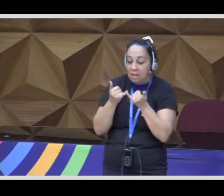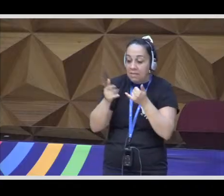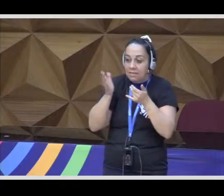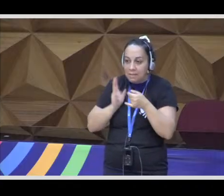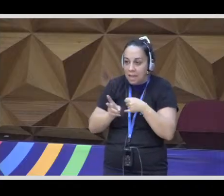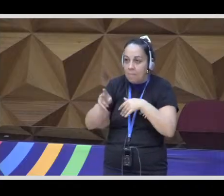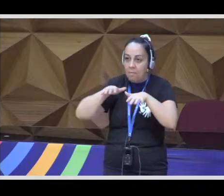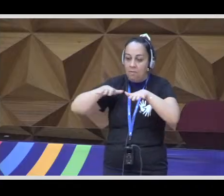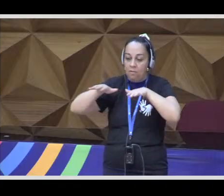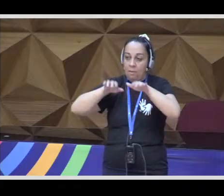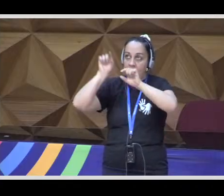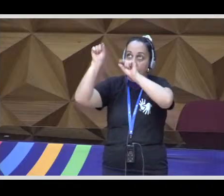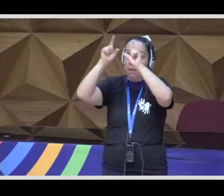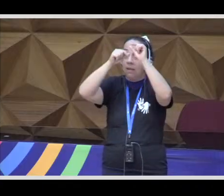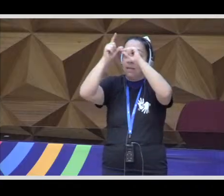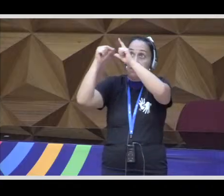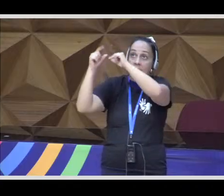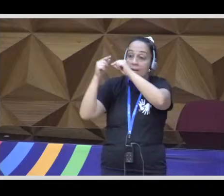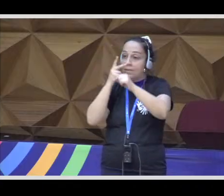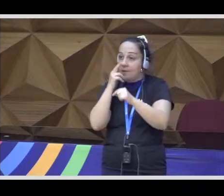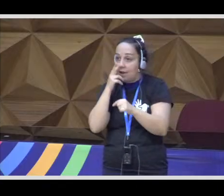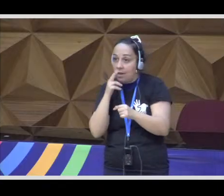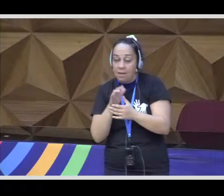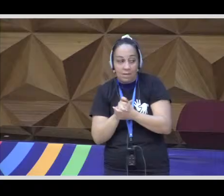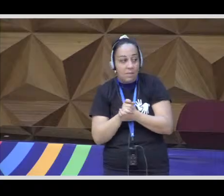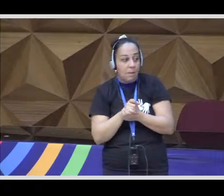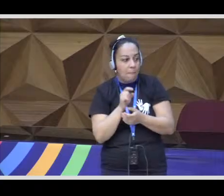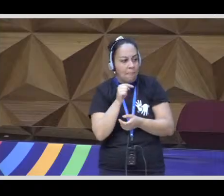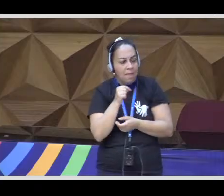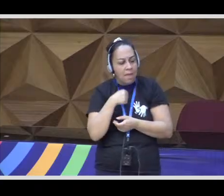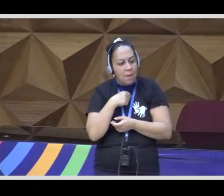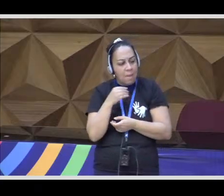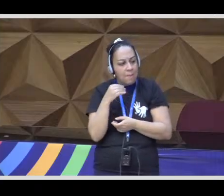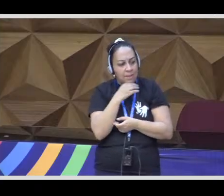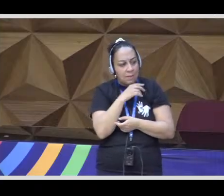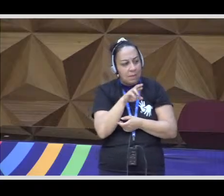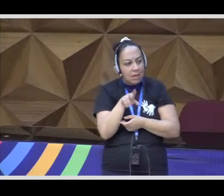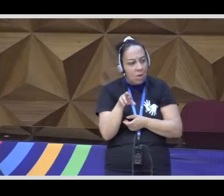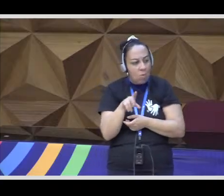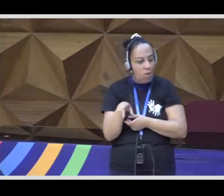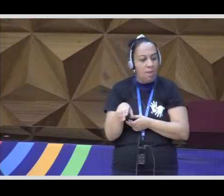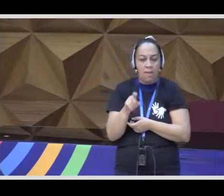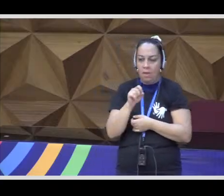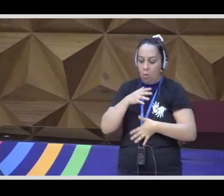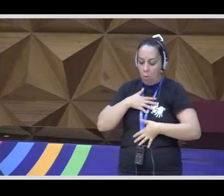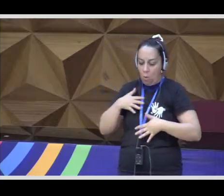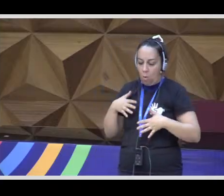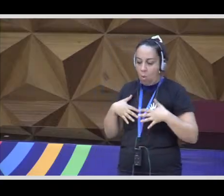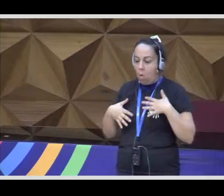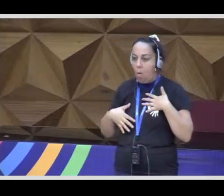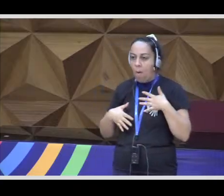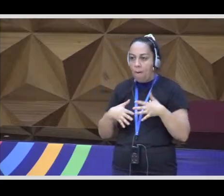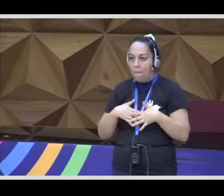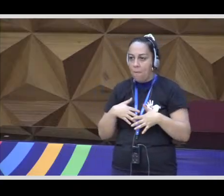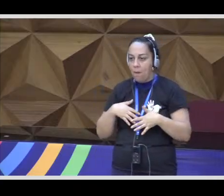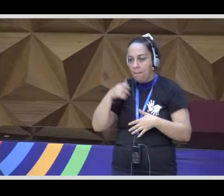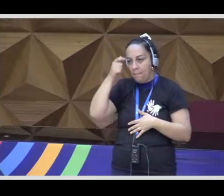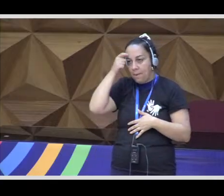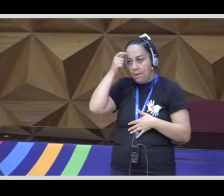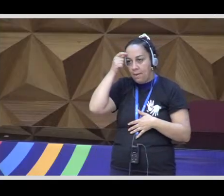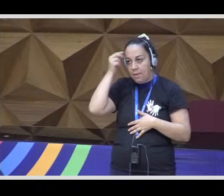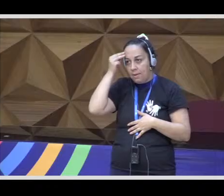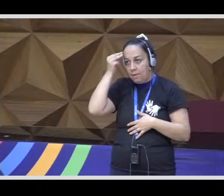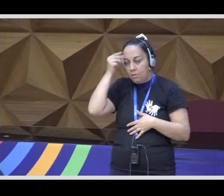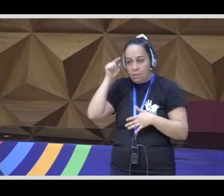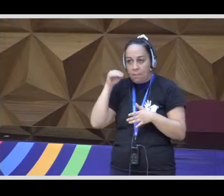you. But actually, that's not how your body perceives motion. You mostly, with